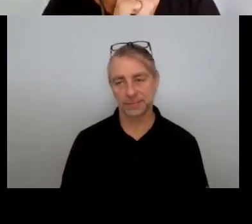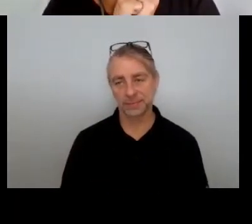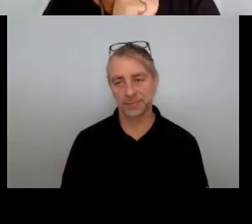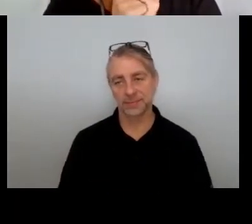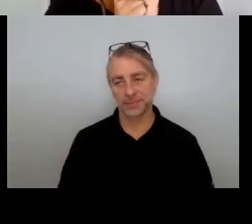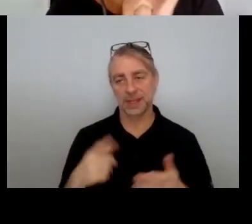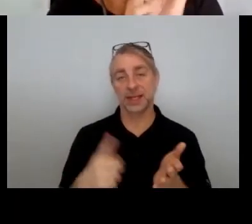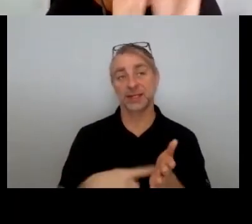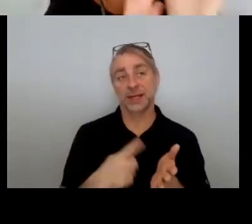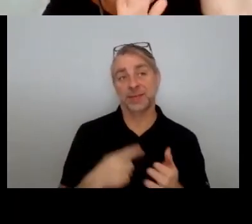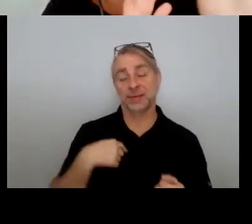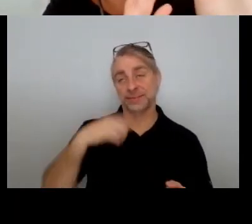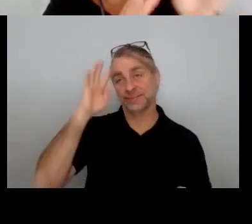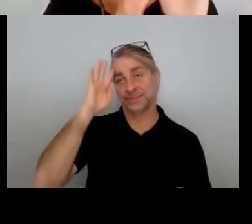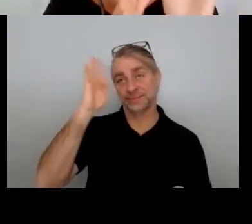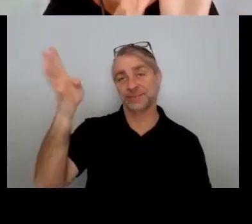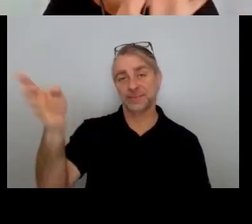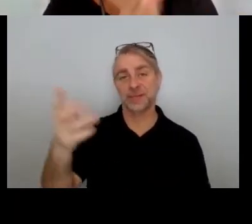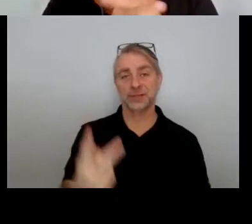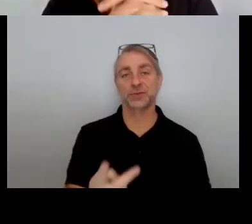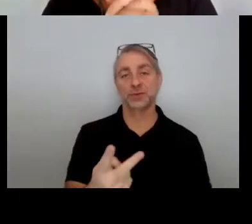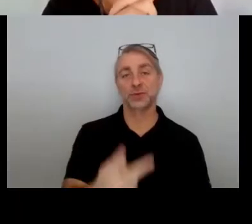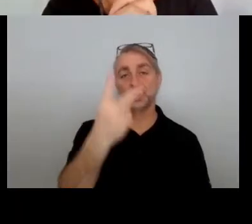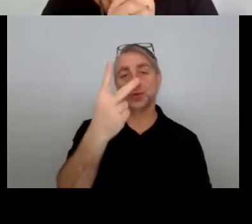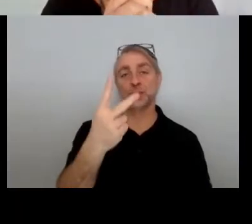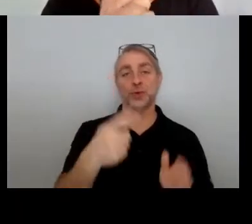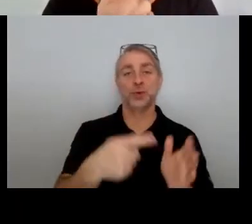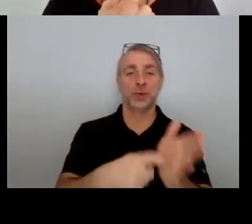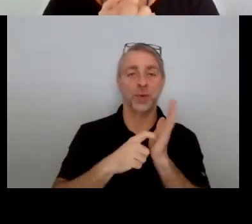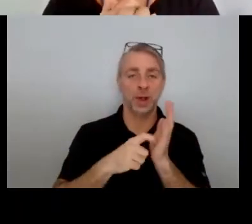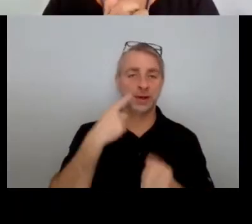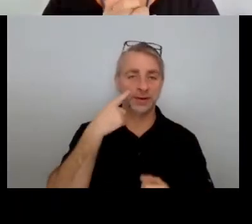we say 2 for a meta-analysis, but